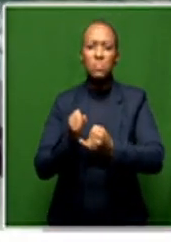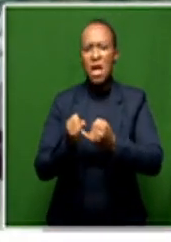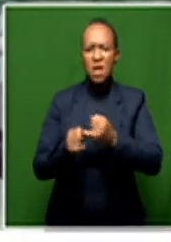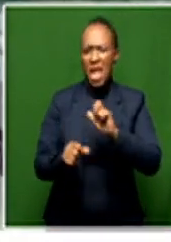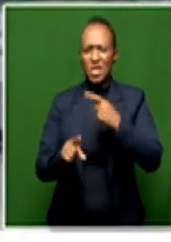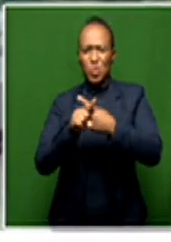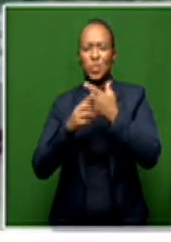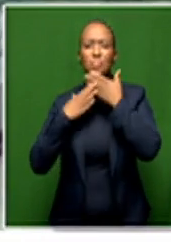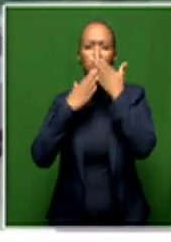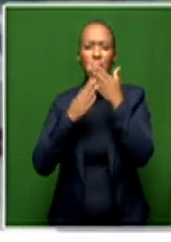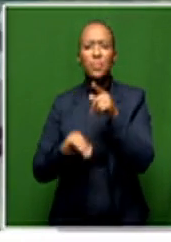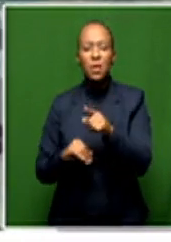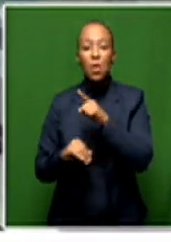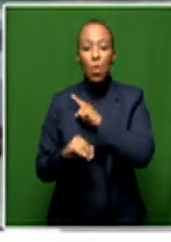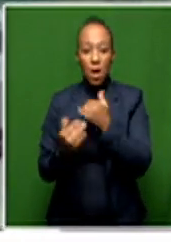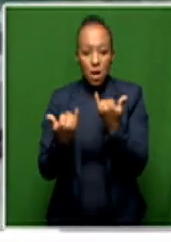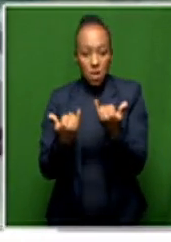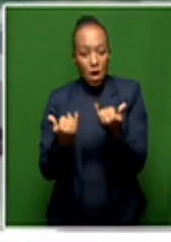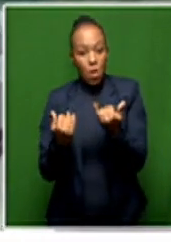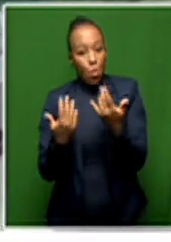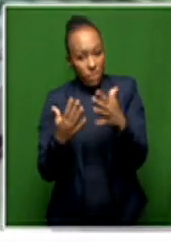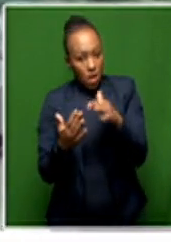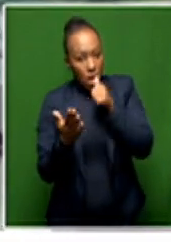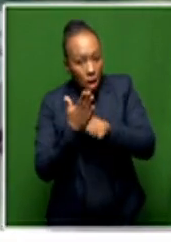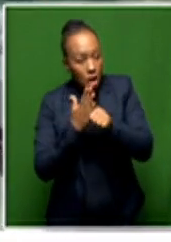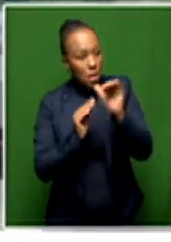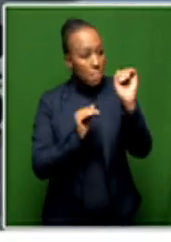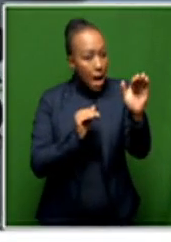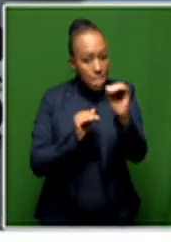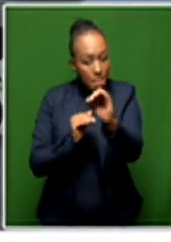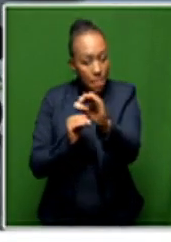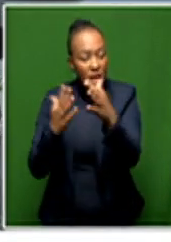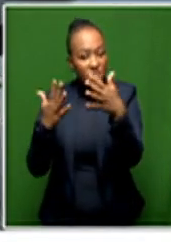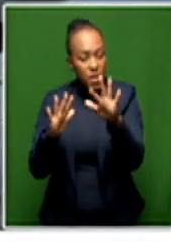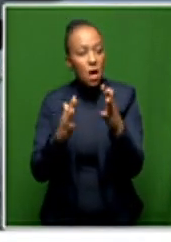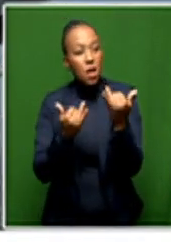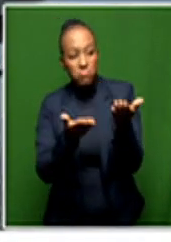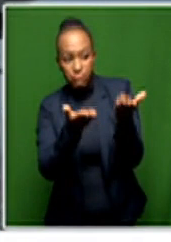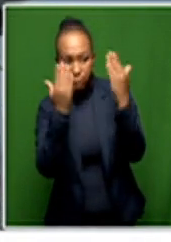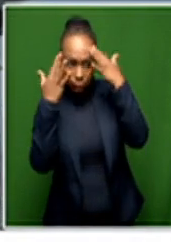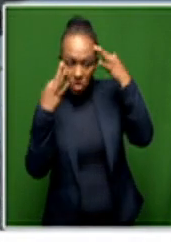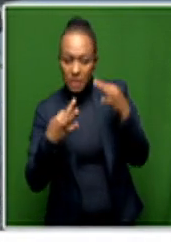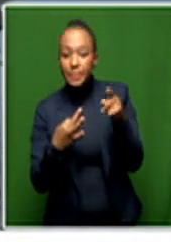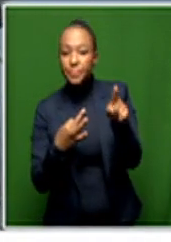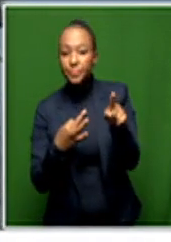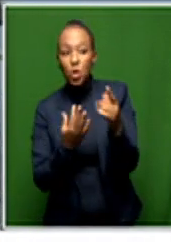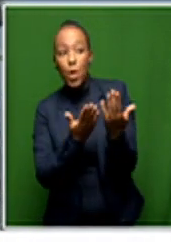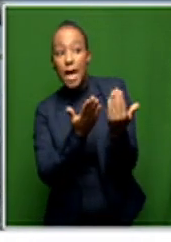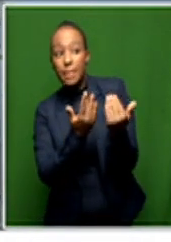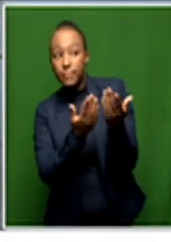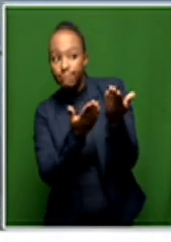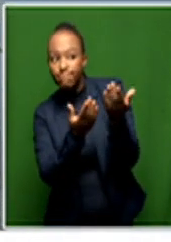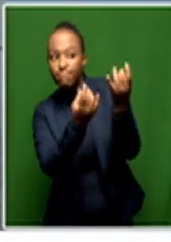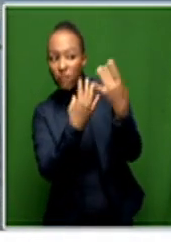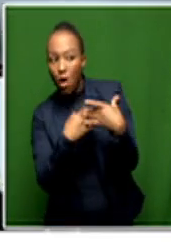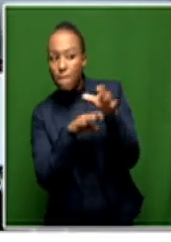the ball, as far as we are concerned, is now in their court, and they will be expected to provide a plan of